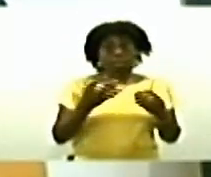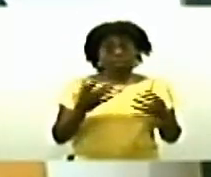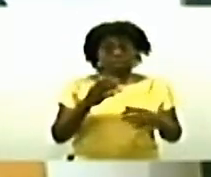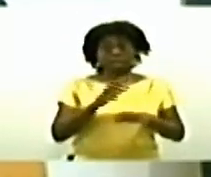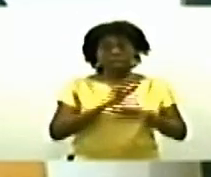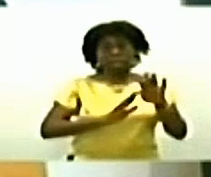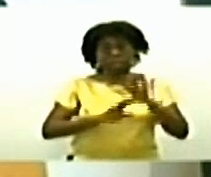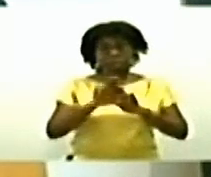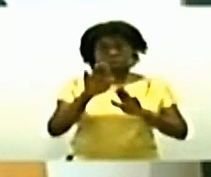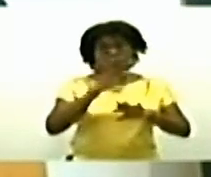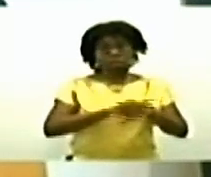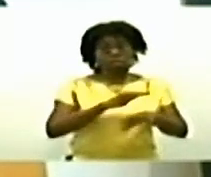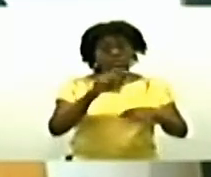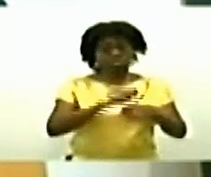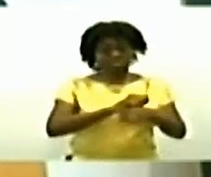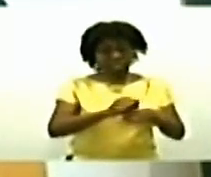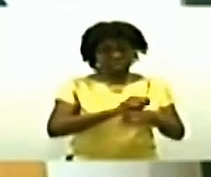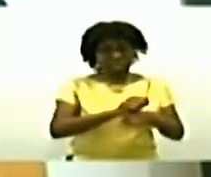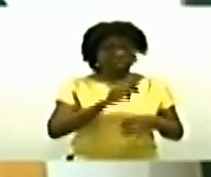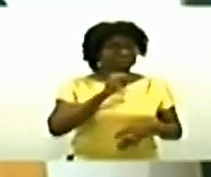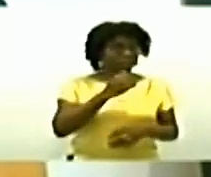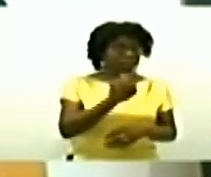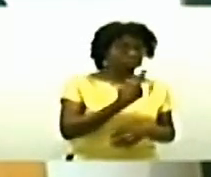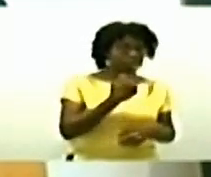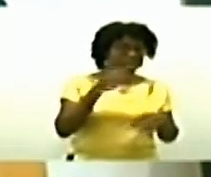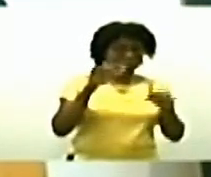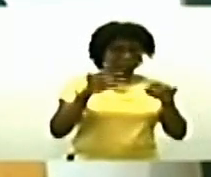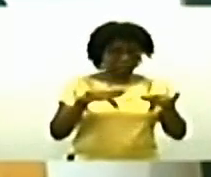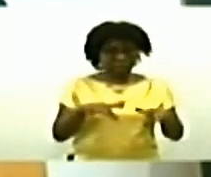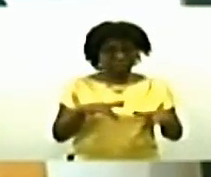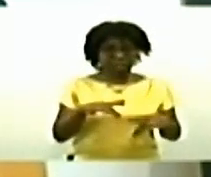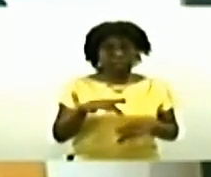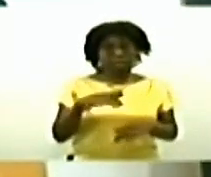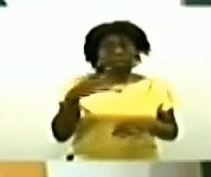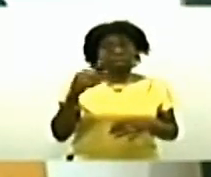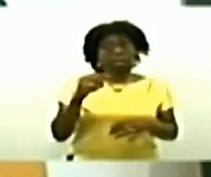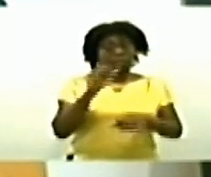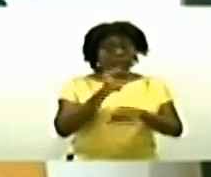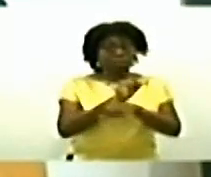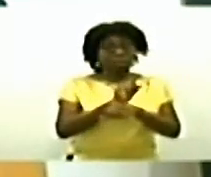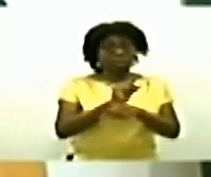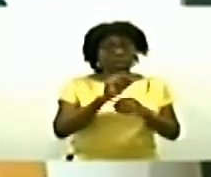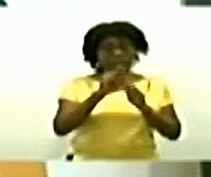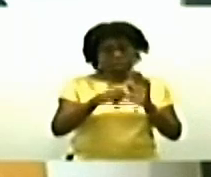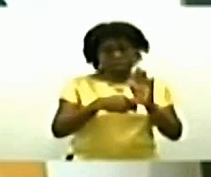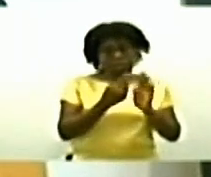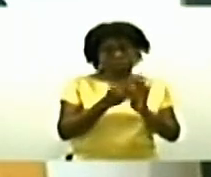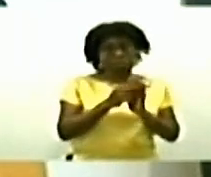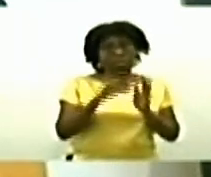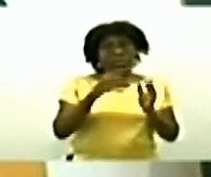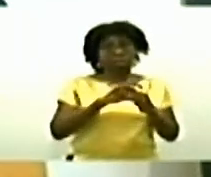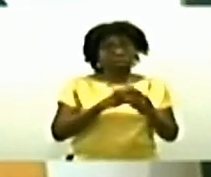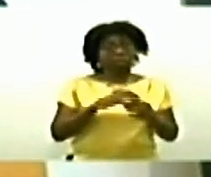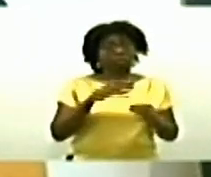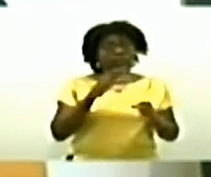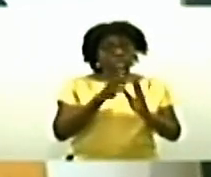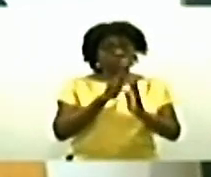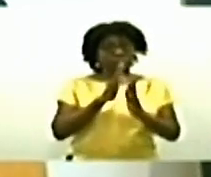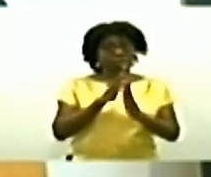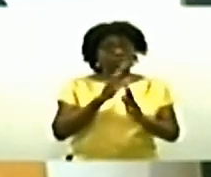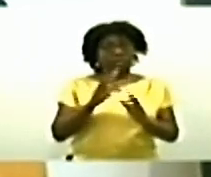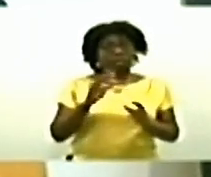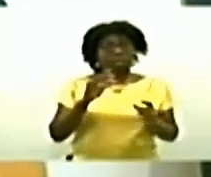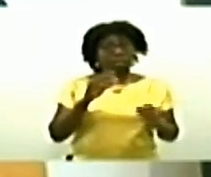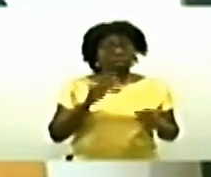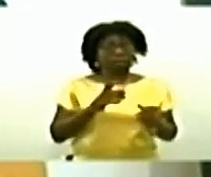written examination. The whole question of the work hours of the traffic wardens, because I think that will be very